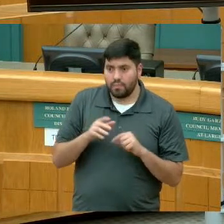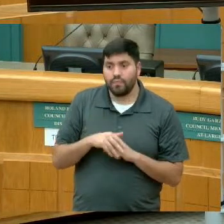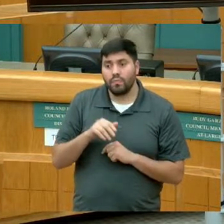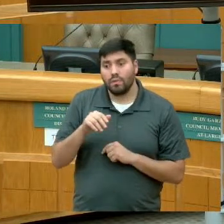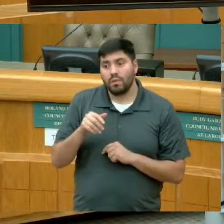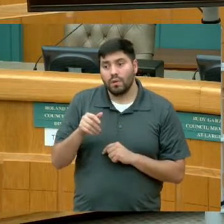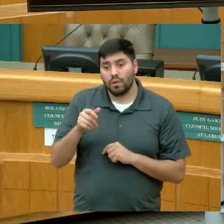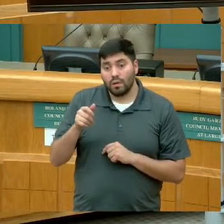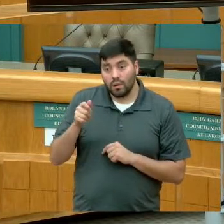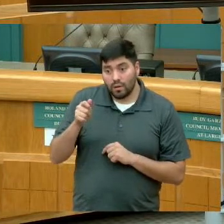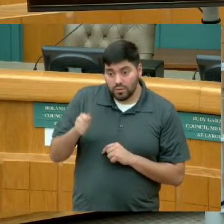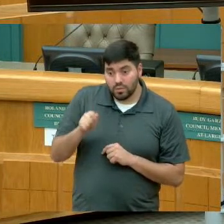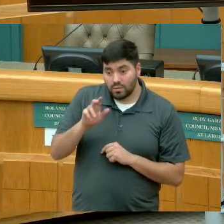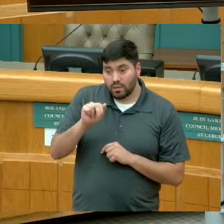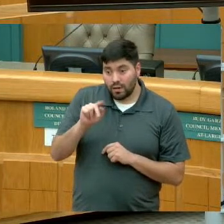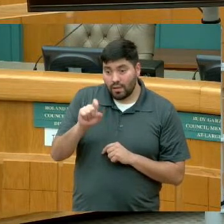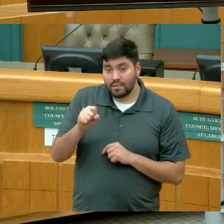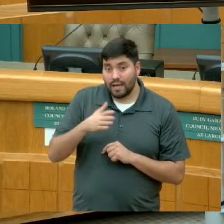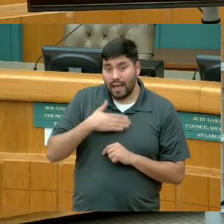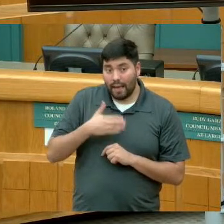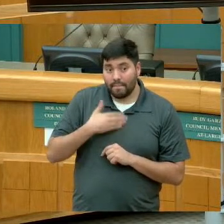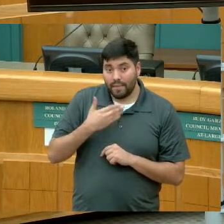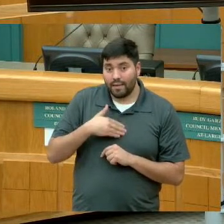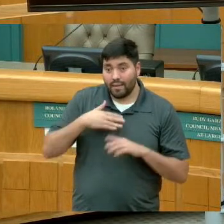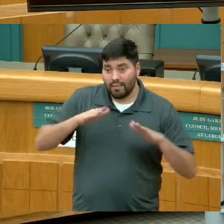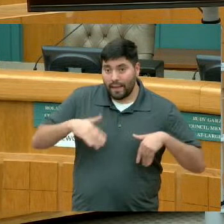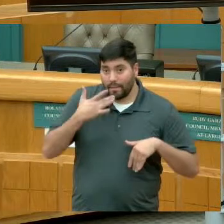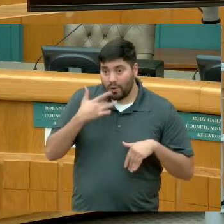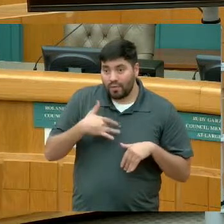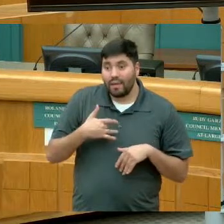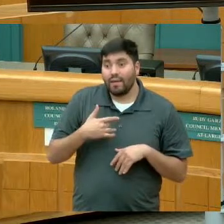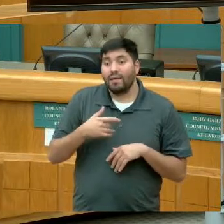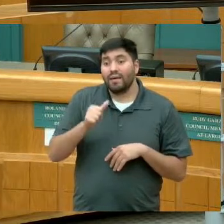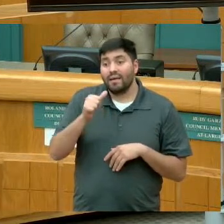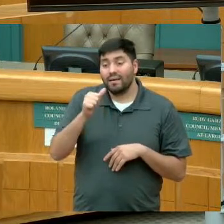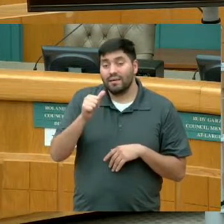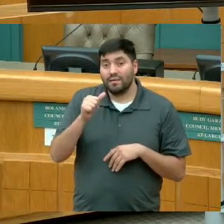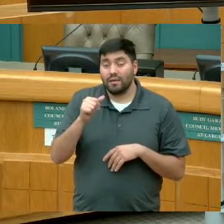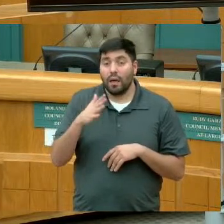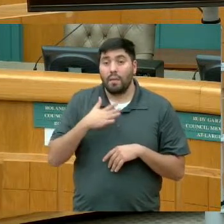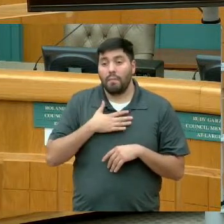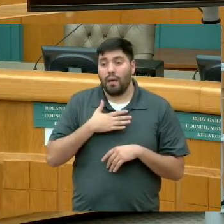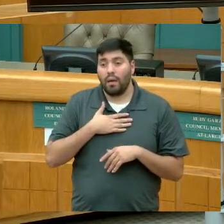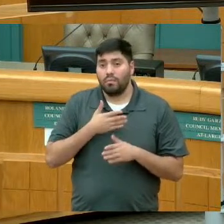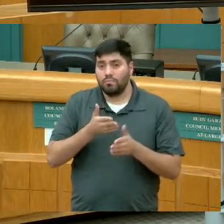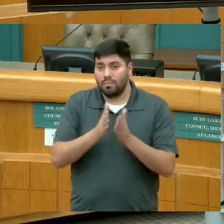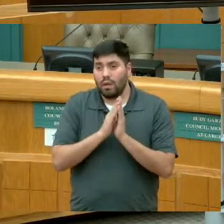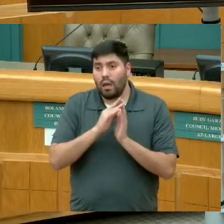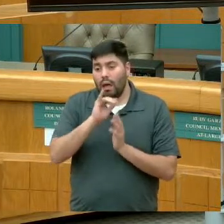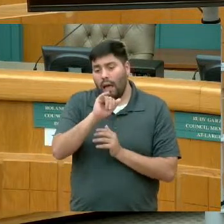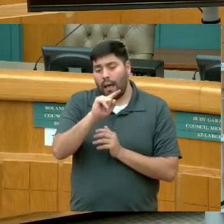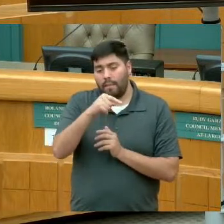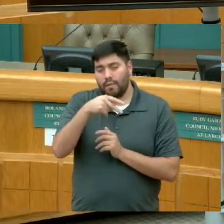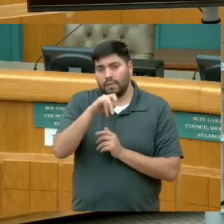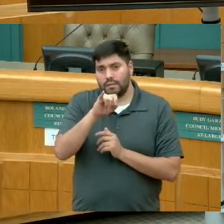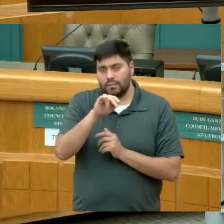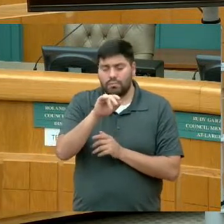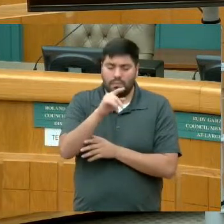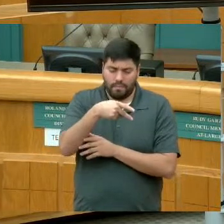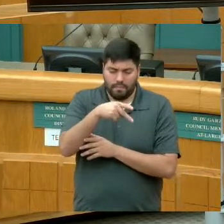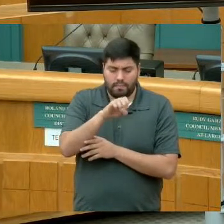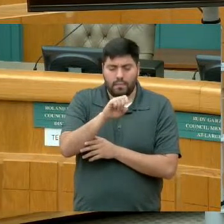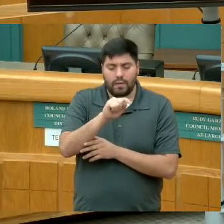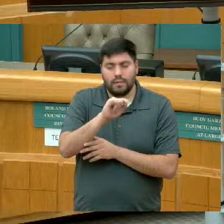back. Okay, Judge Canales, happy belated birthday, first off. And secondly, my story last night was about a petition on